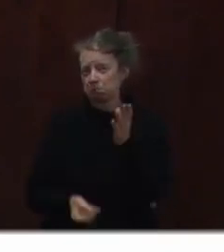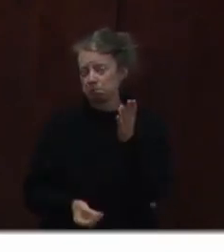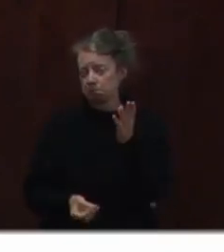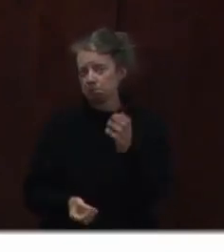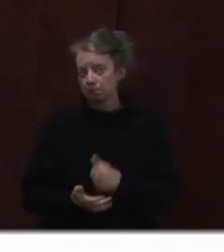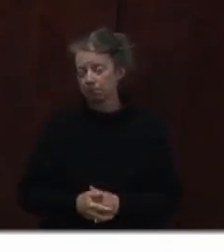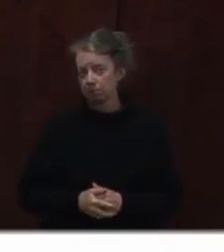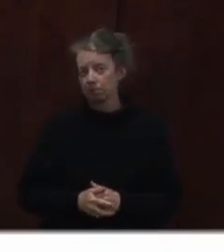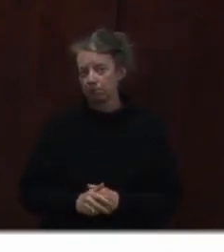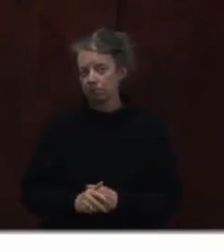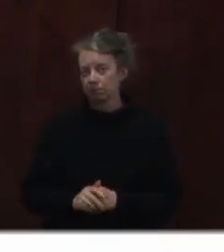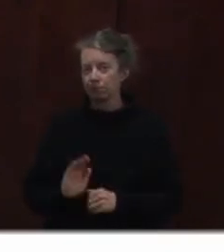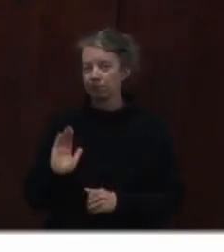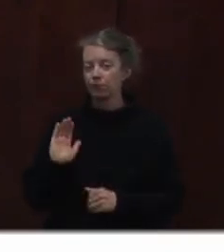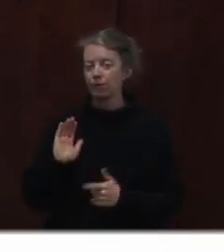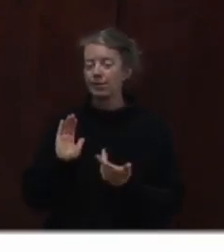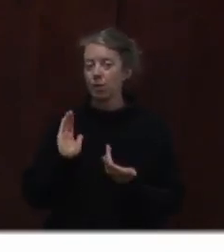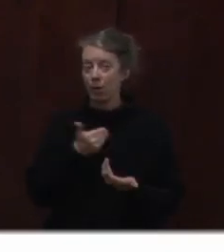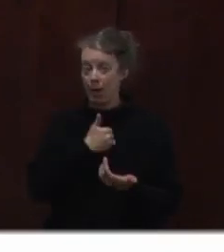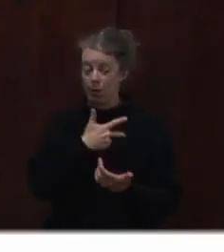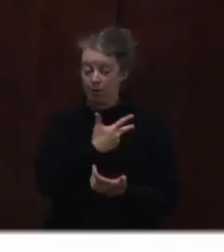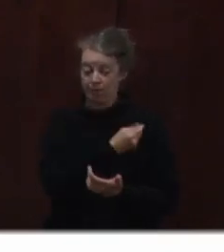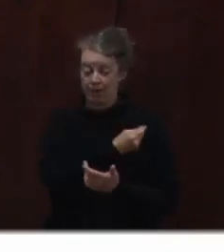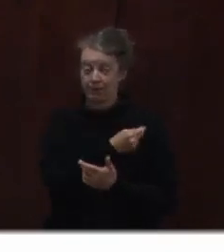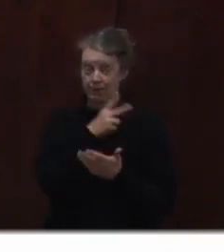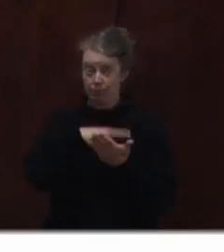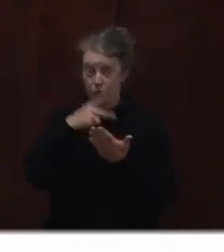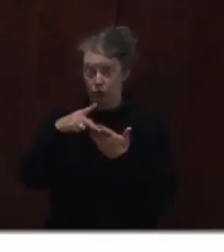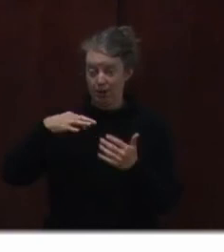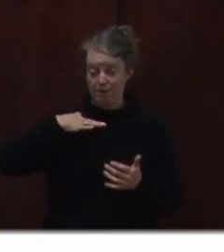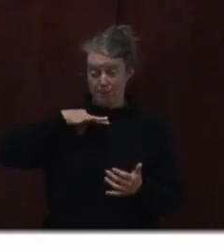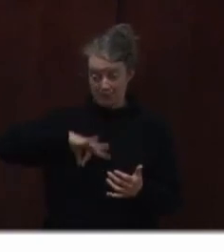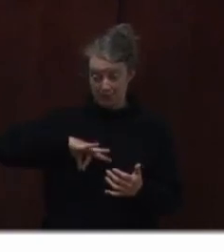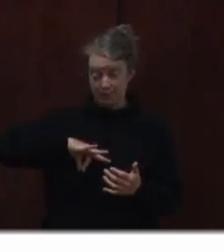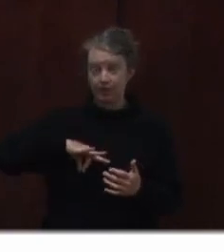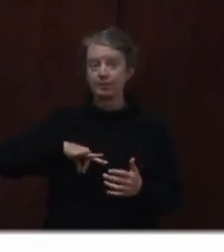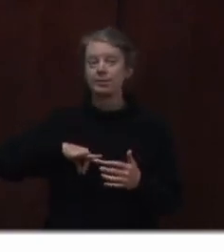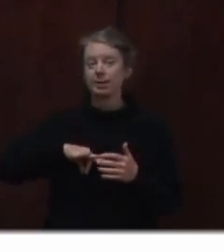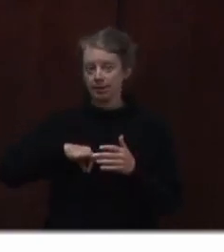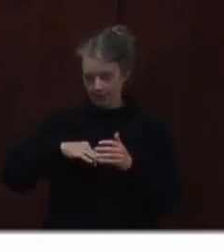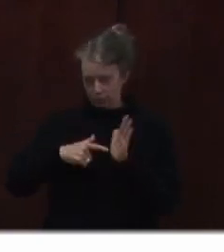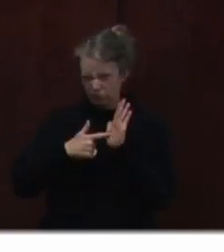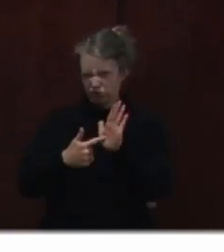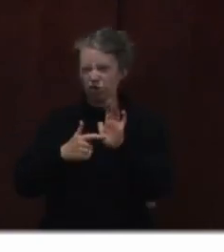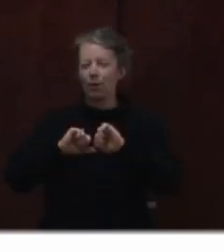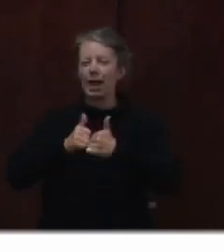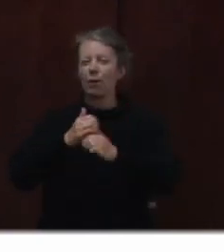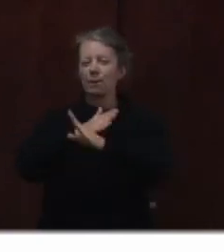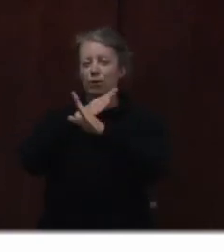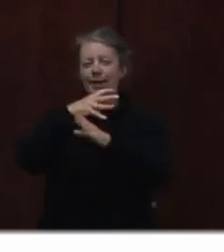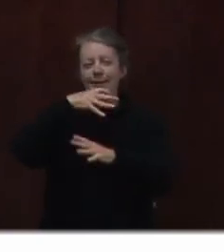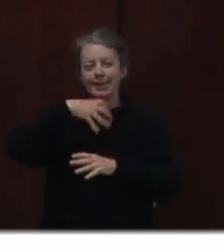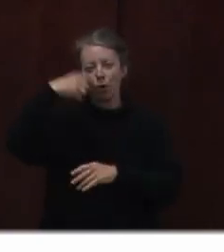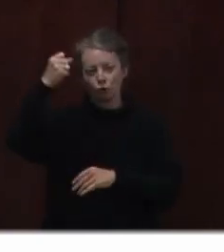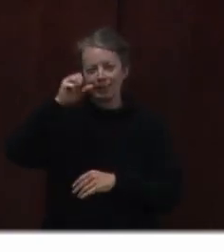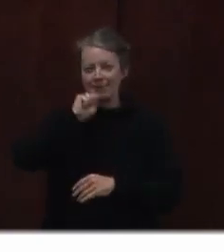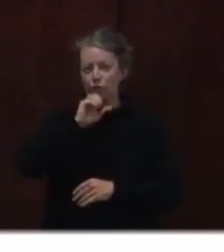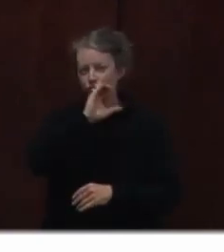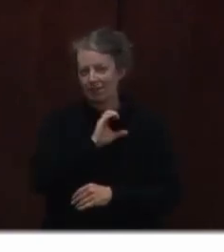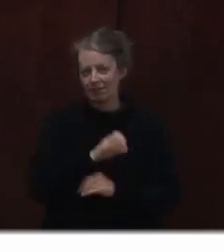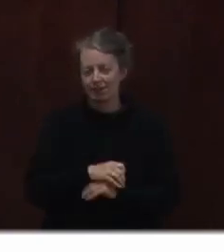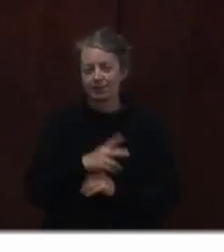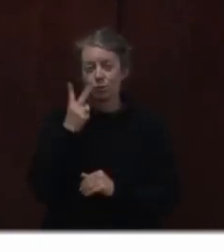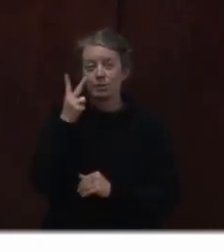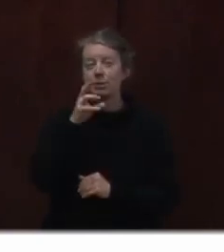of our vaccine program in terms of protecting the elderly is shown in this graph. And just very briefly, the